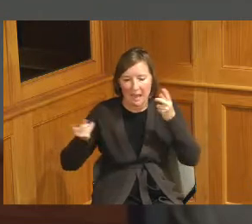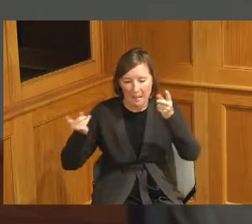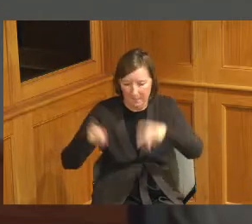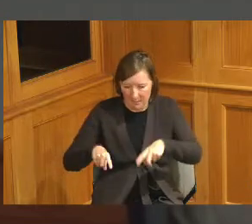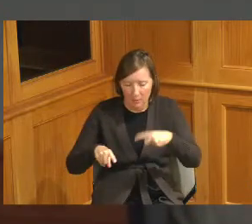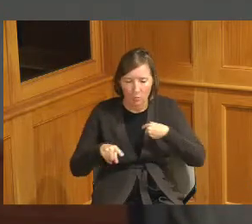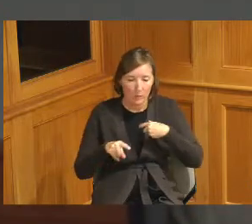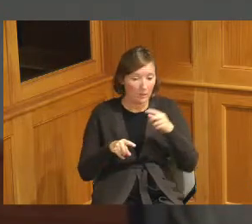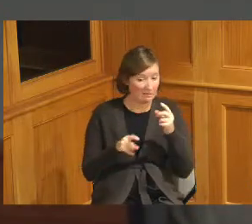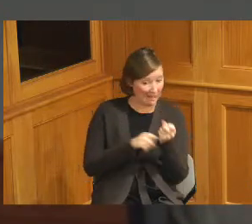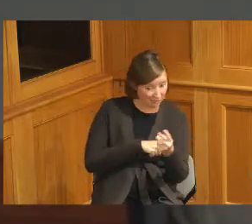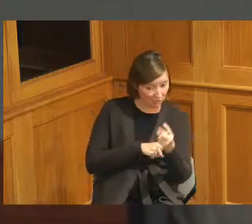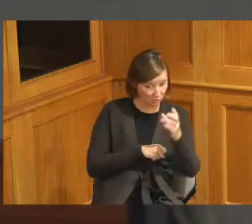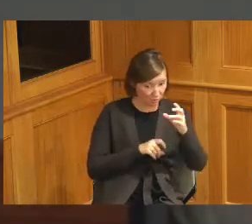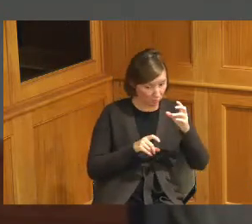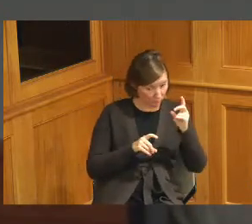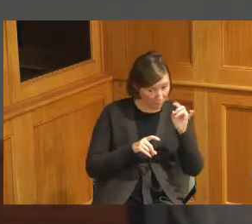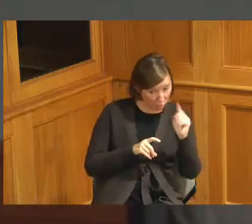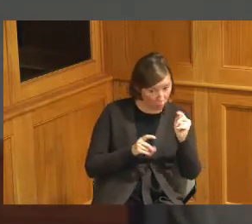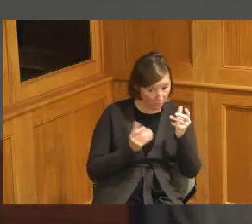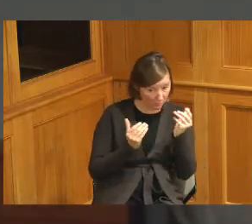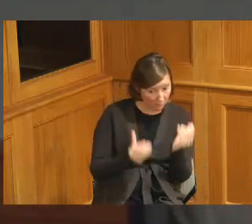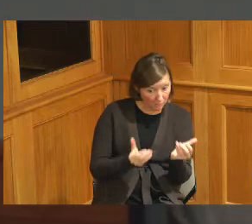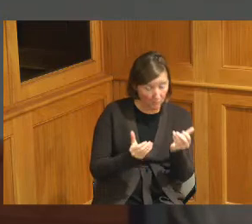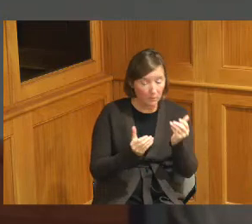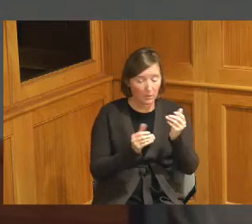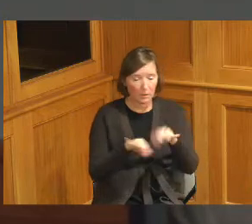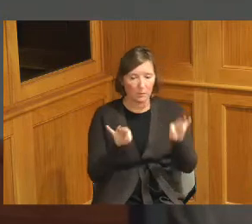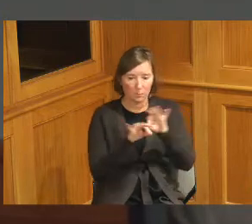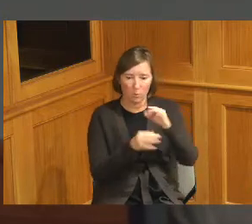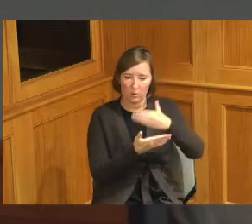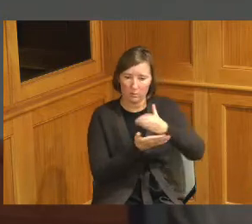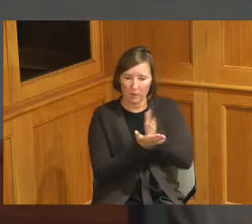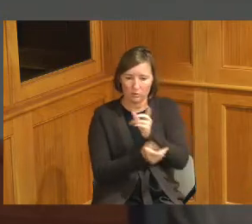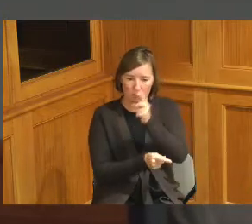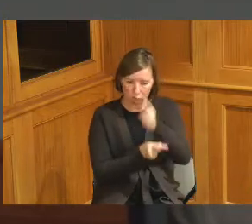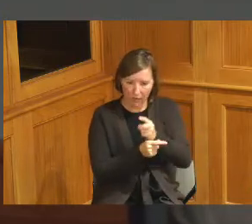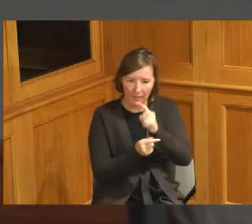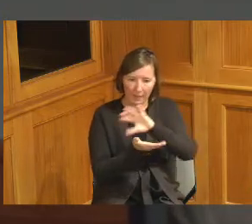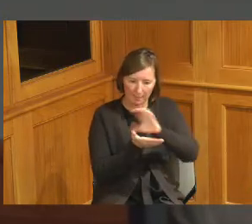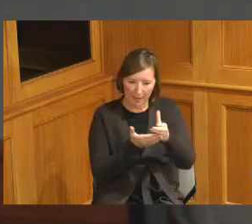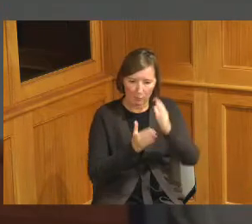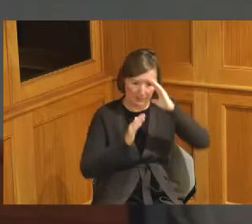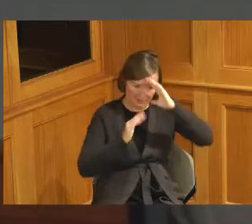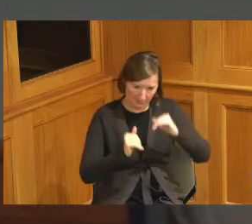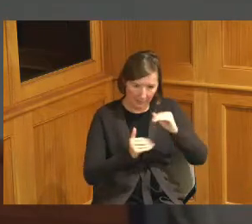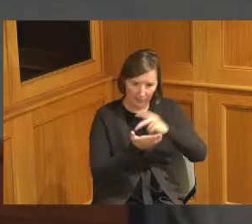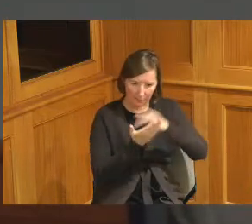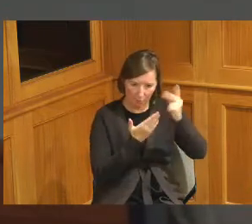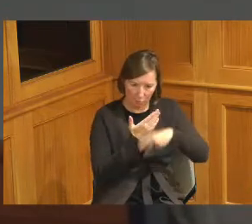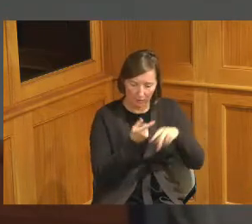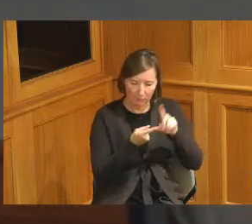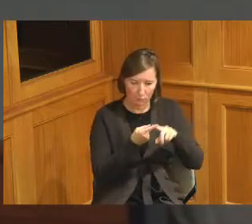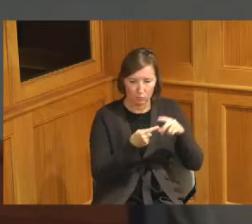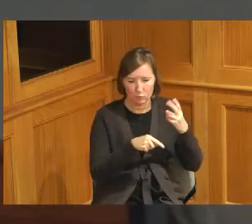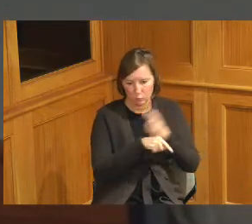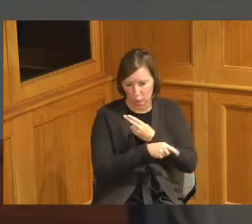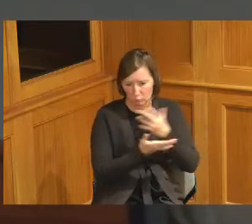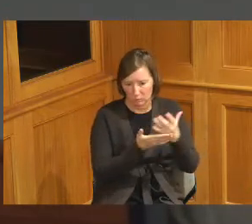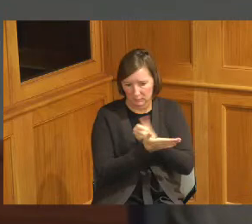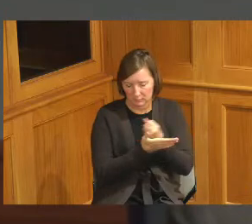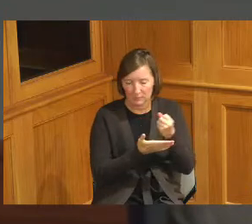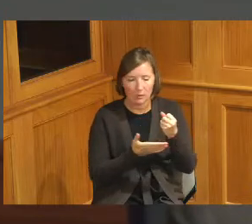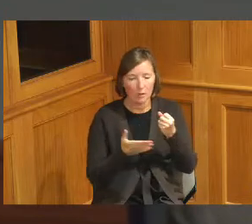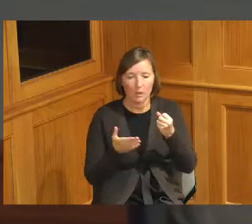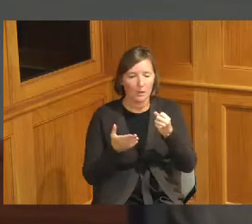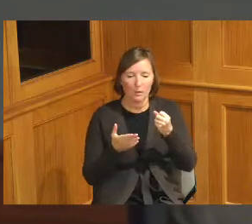sure that we do it next year, we want to make sure that we're budgeting the amount that we expect for that program to be. Now, if the board thinks we